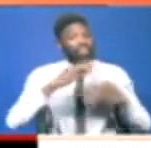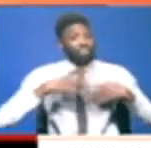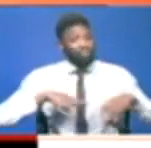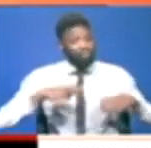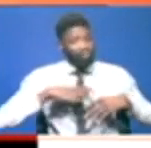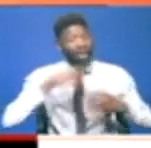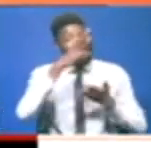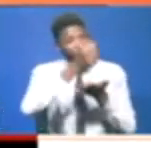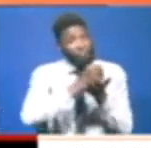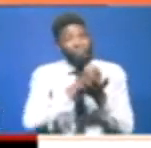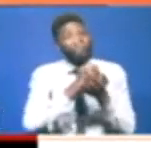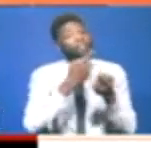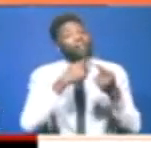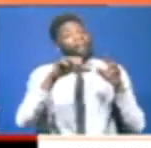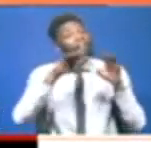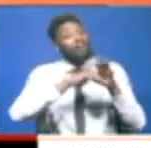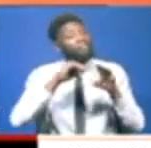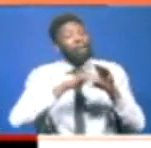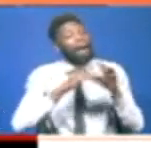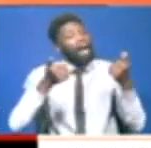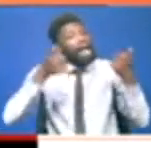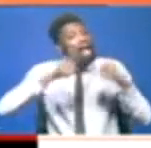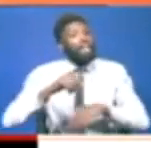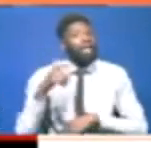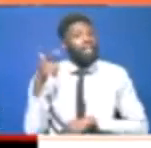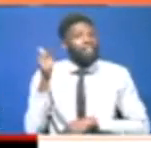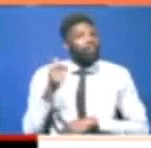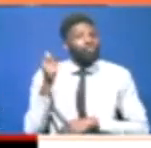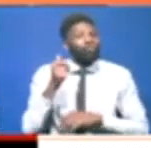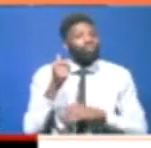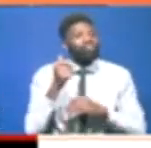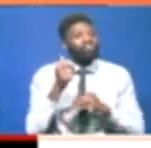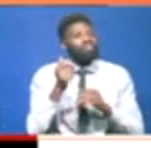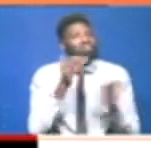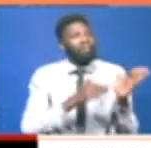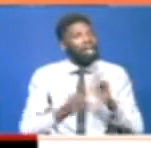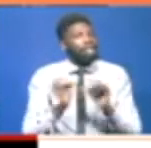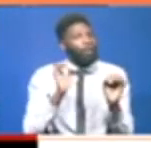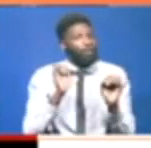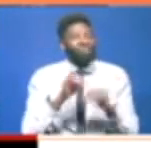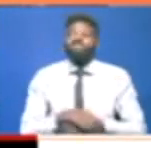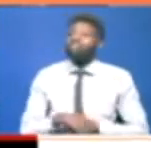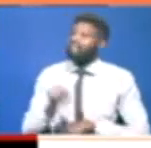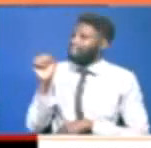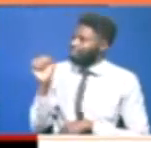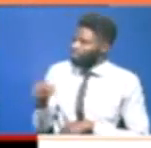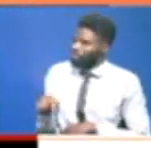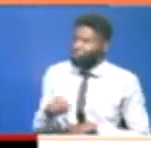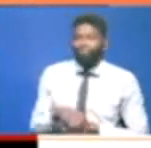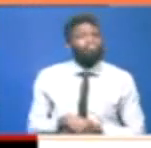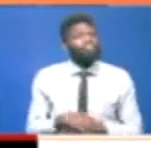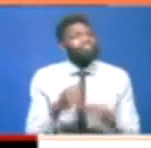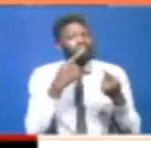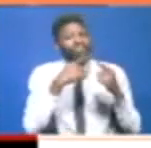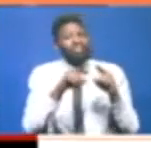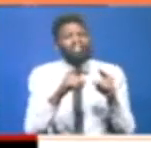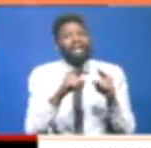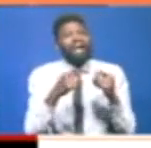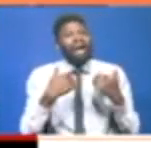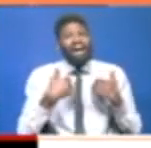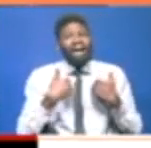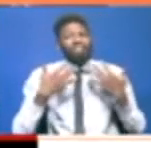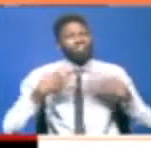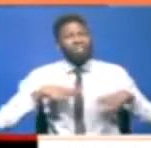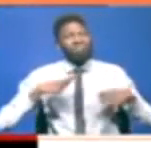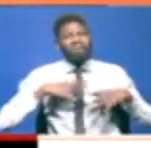any pension scheme. Absolutely. So the question is, how do you deal with such a tremendous amount of apathy?